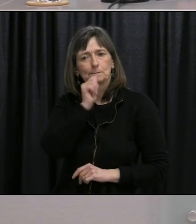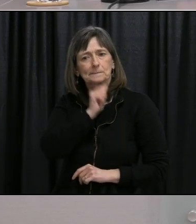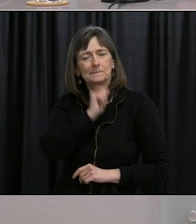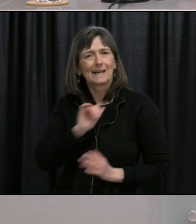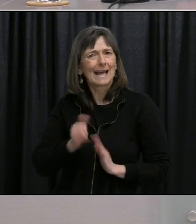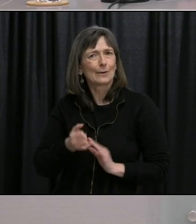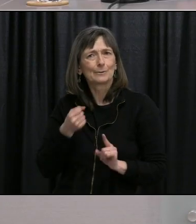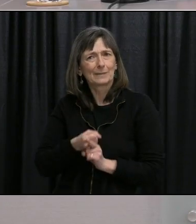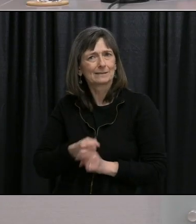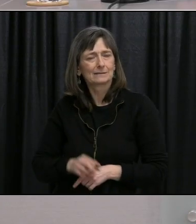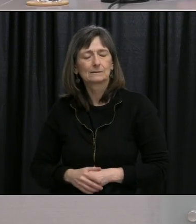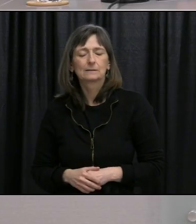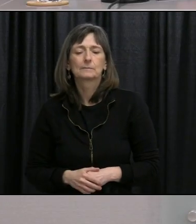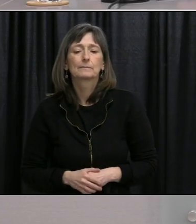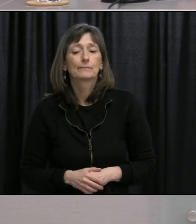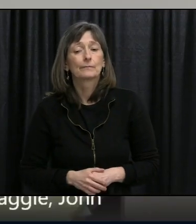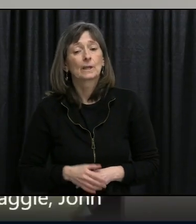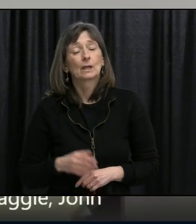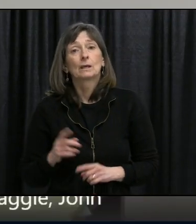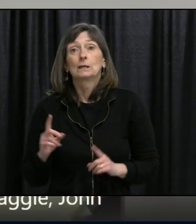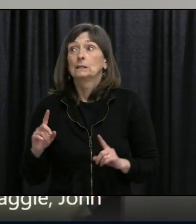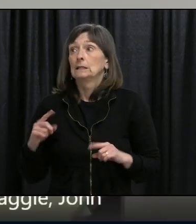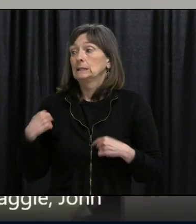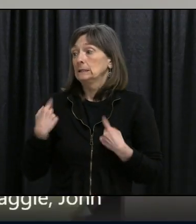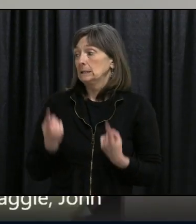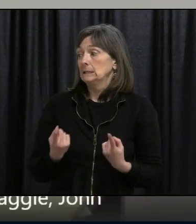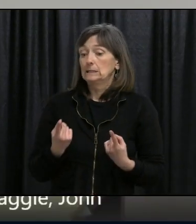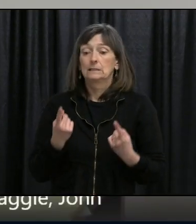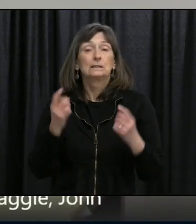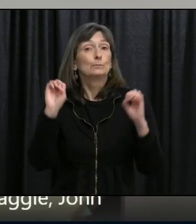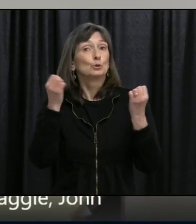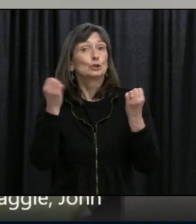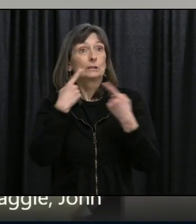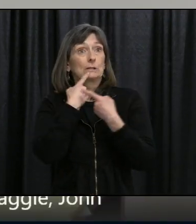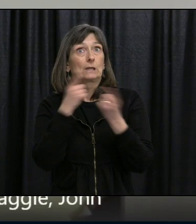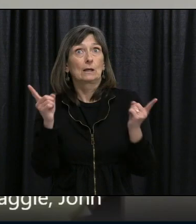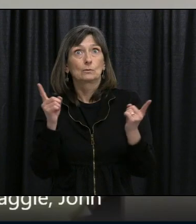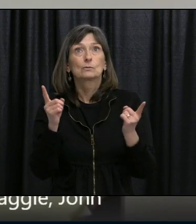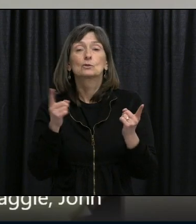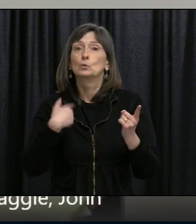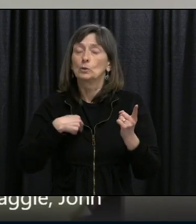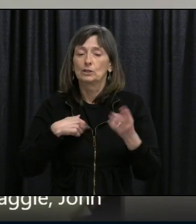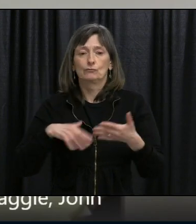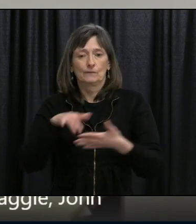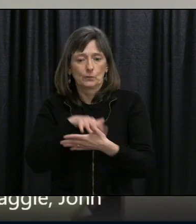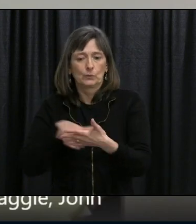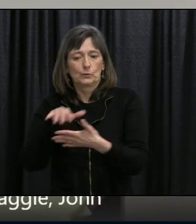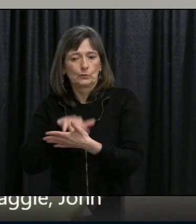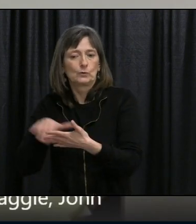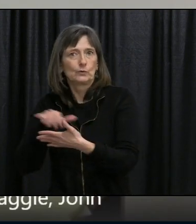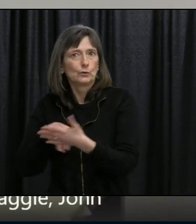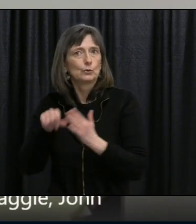has been an ongoing review since the state of emergency was declared and since we actually